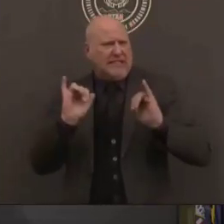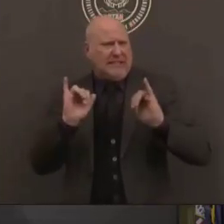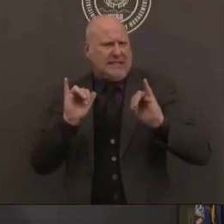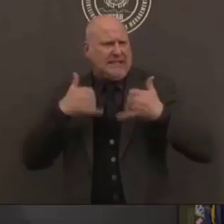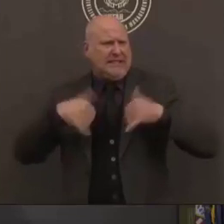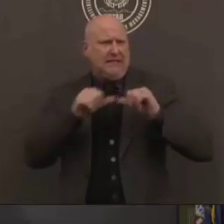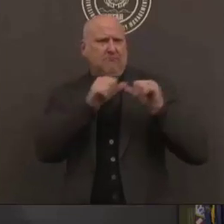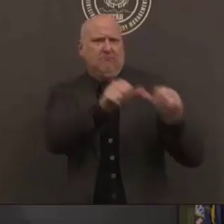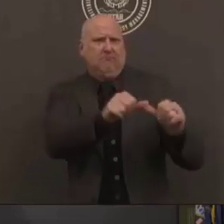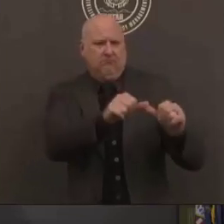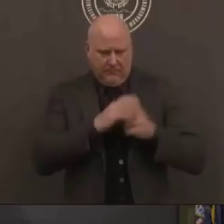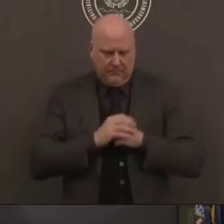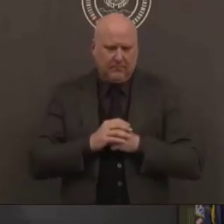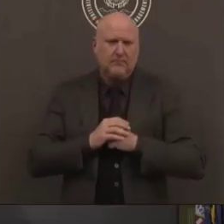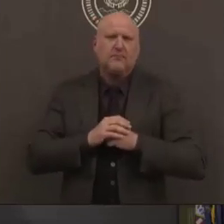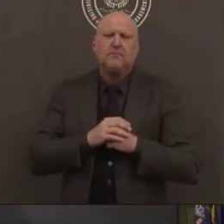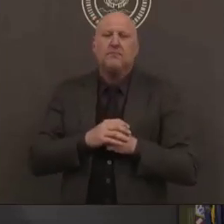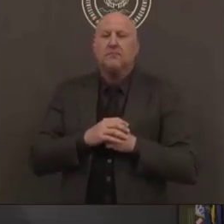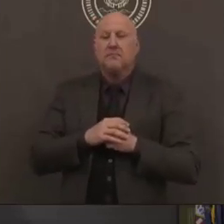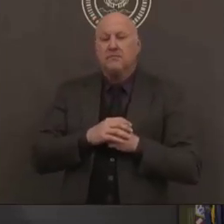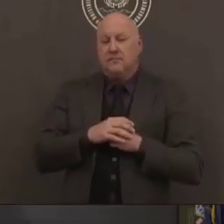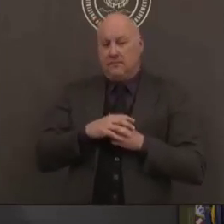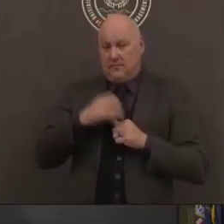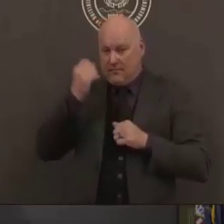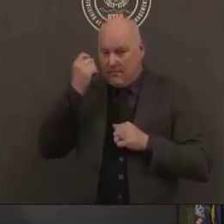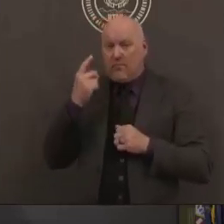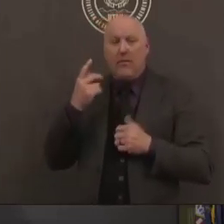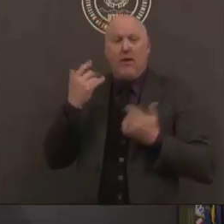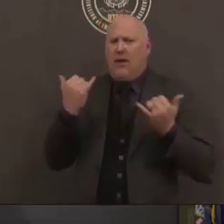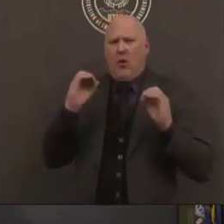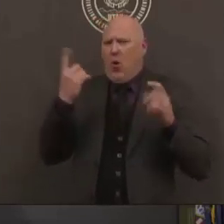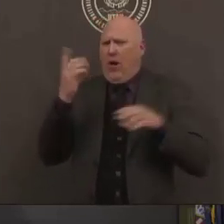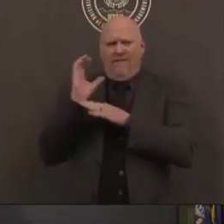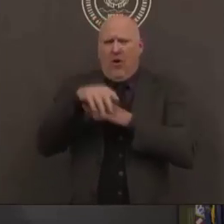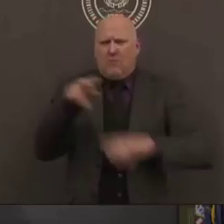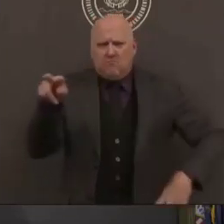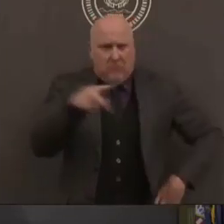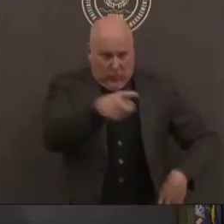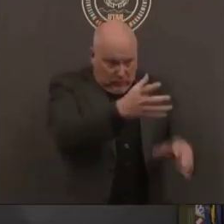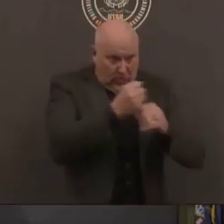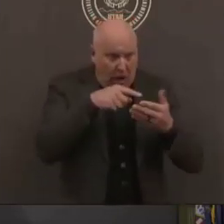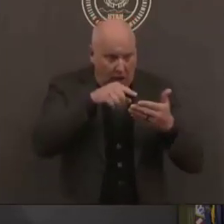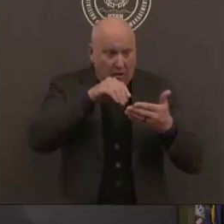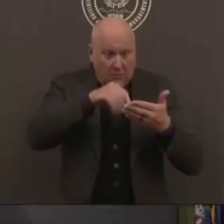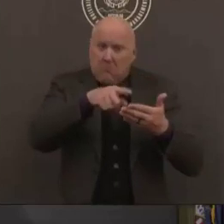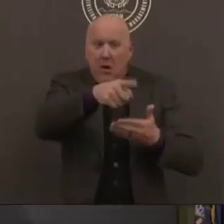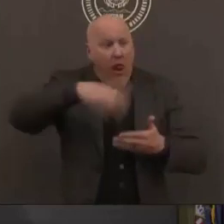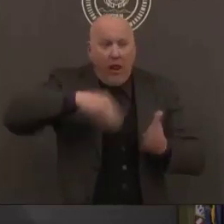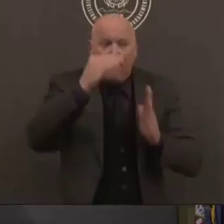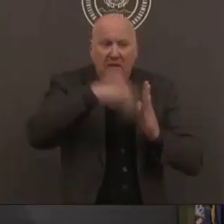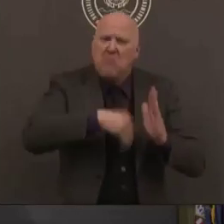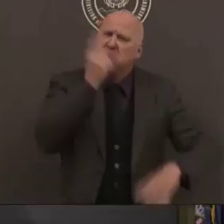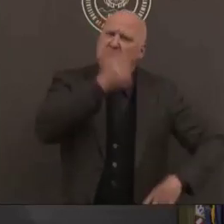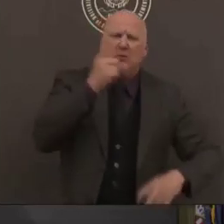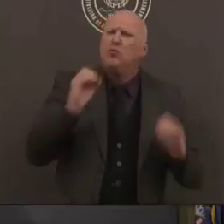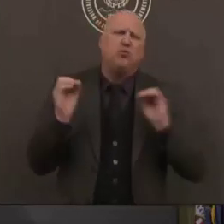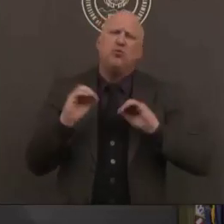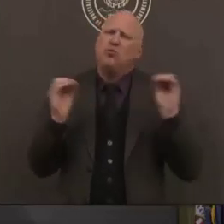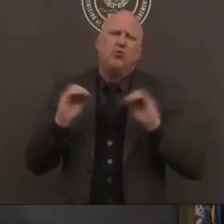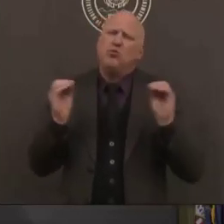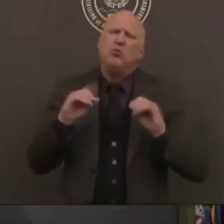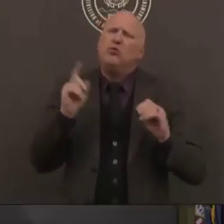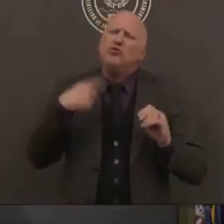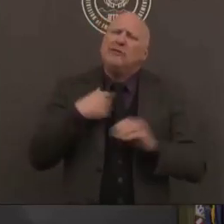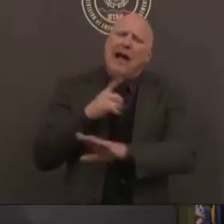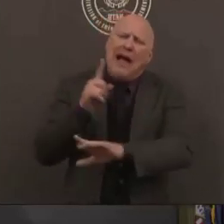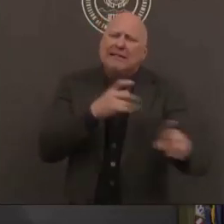you asked about the enforcement, and there was no enforcement that was planned to go along with this right now. It was just really an expectation that people would be